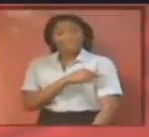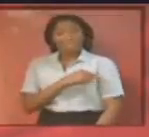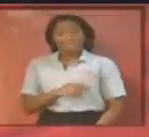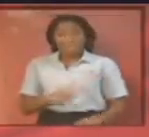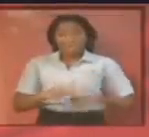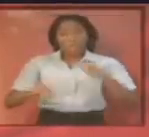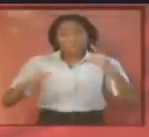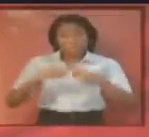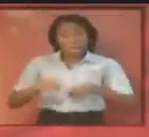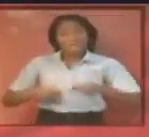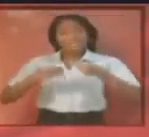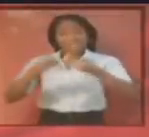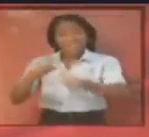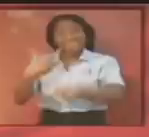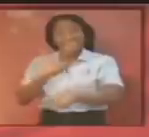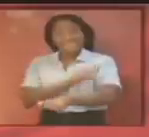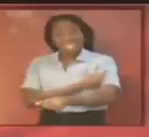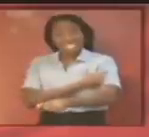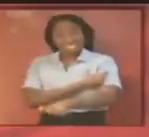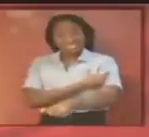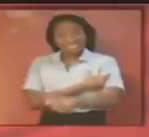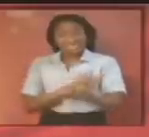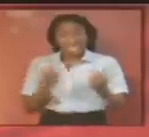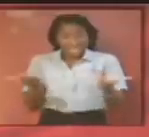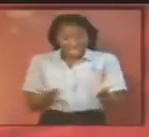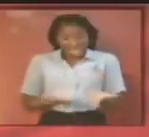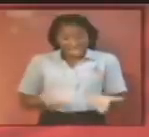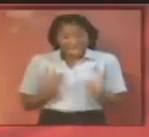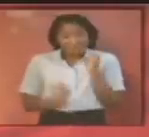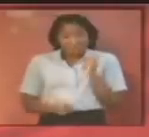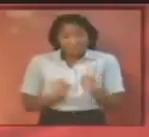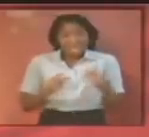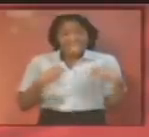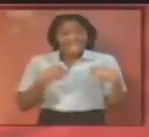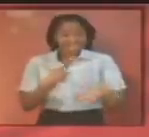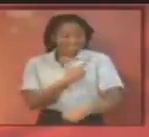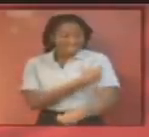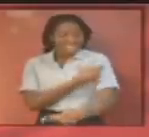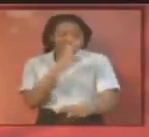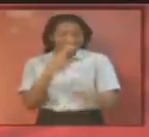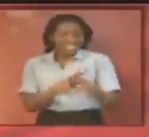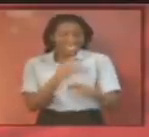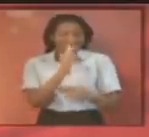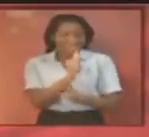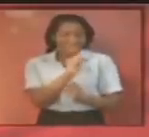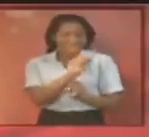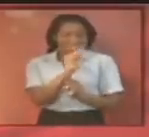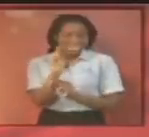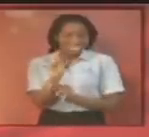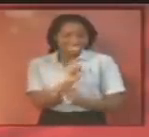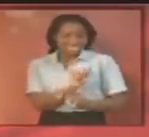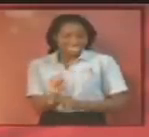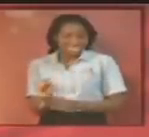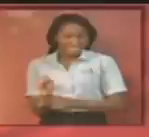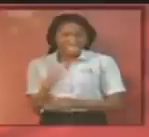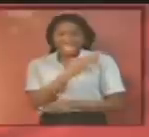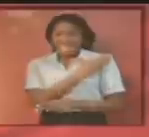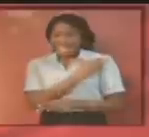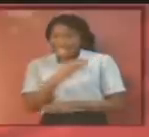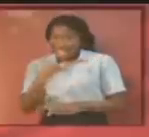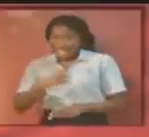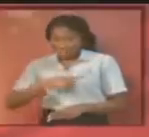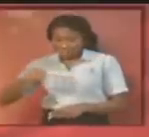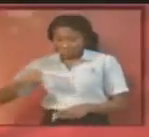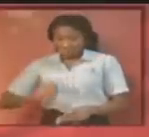vaccines. We currently have the AstraZeneca vaccine and the Sinopharm vaccine, not Sinovac, but Sinopharm and